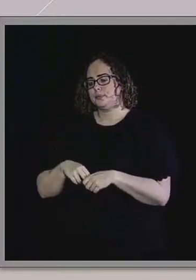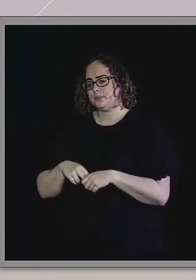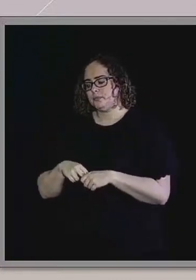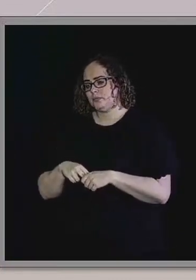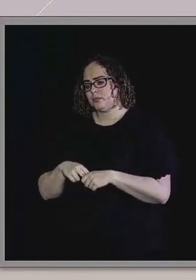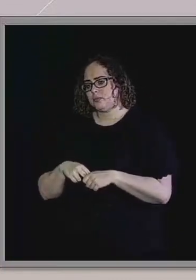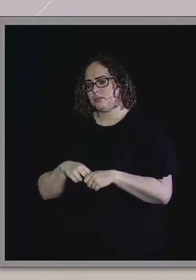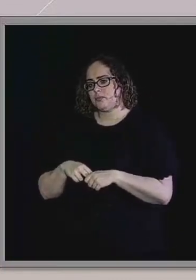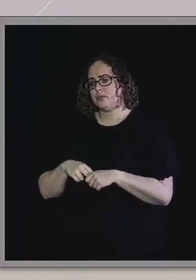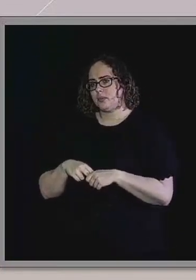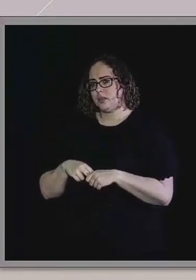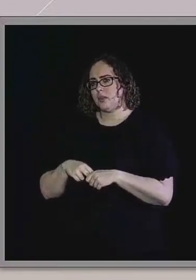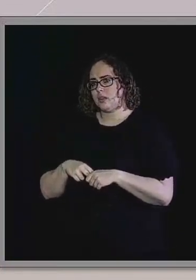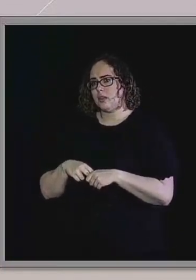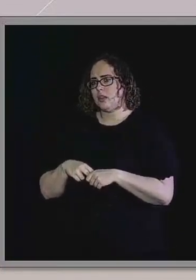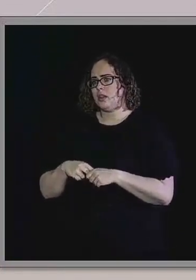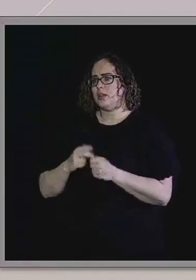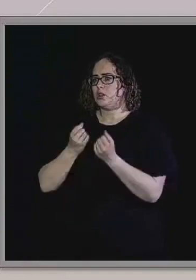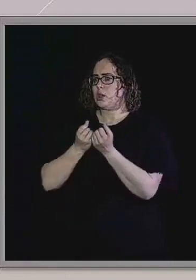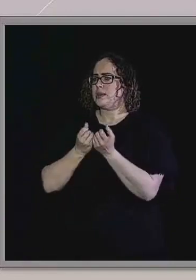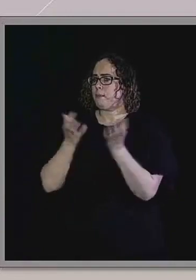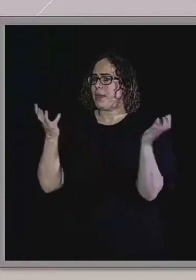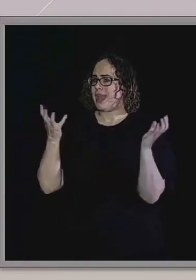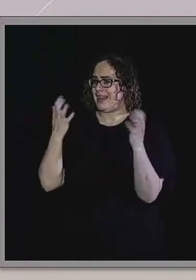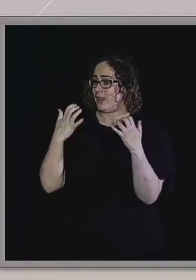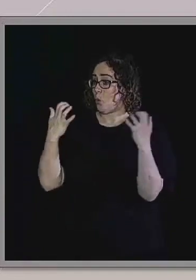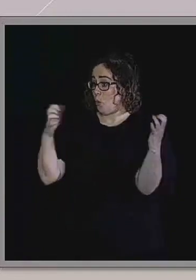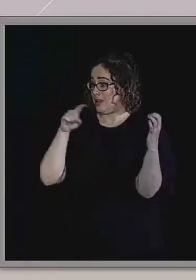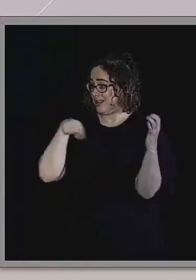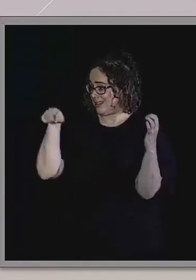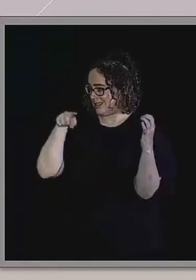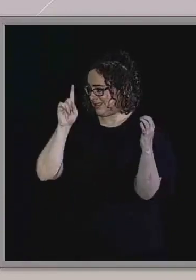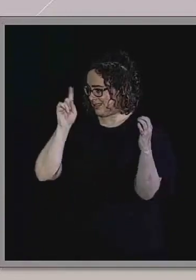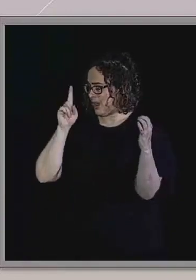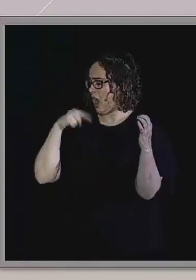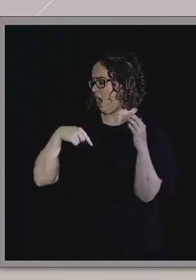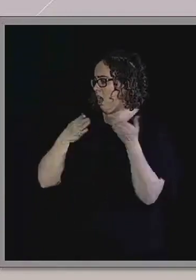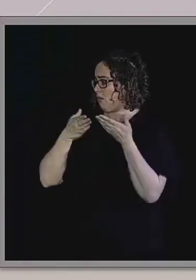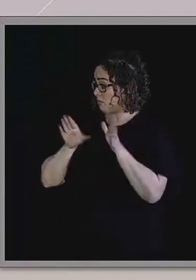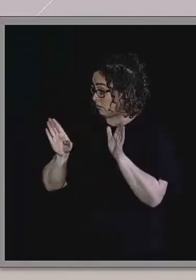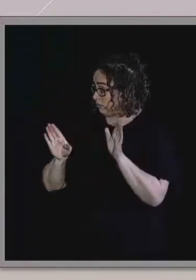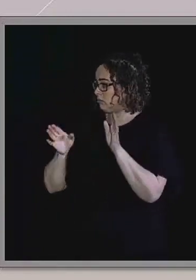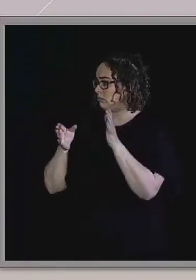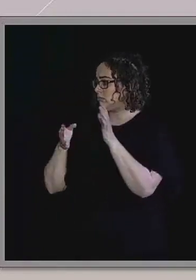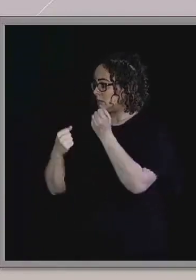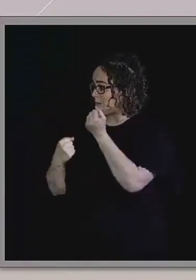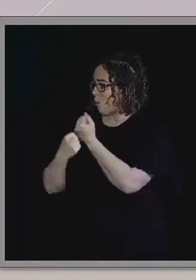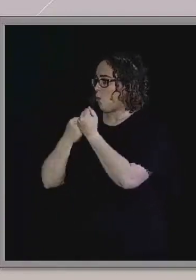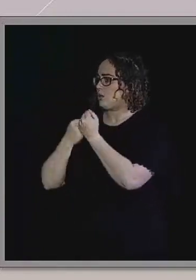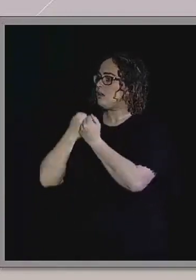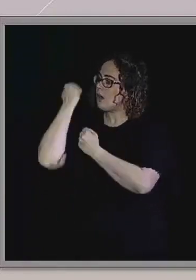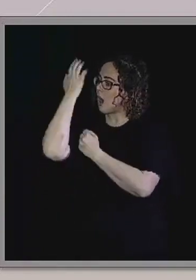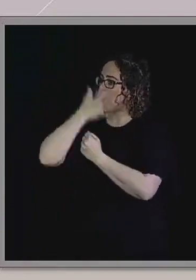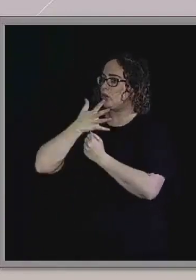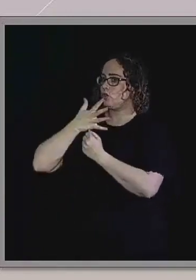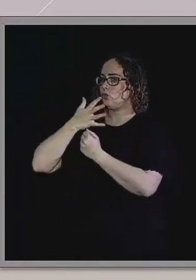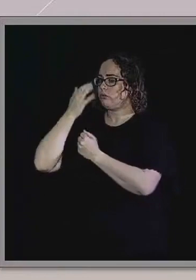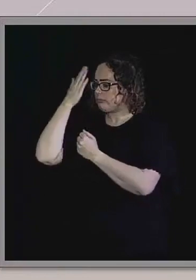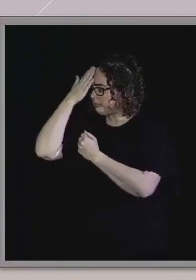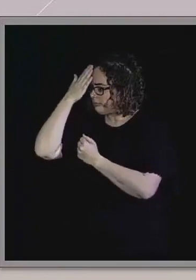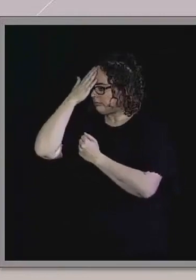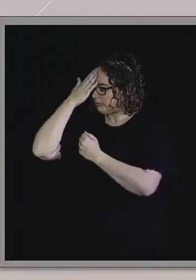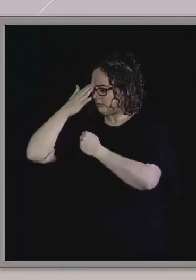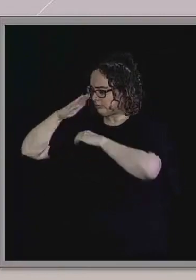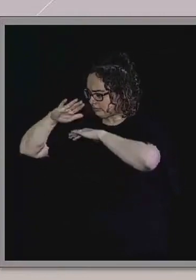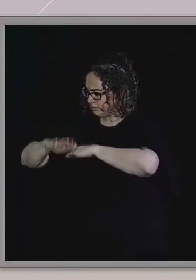the audience are actively supporting Aboriginal custodians trying to stop destruction of Aboriginal